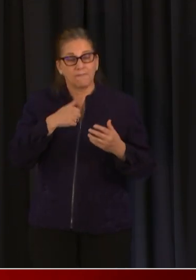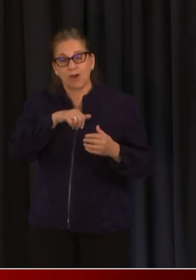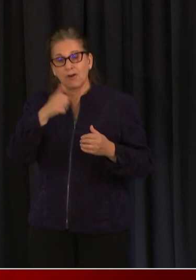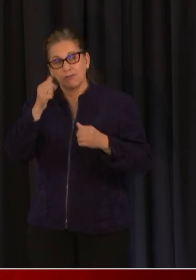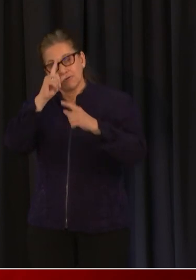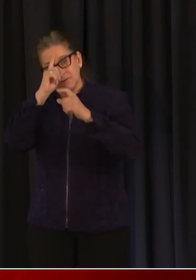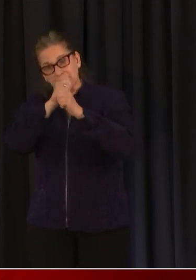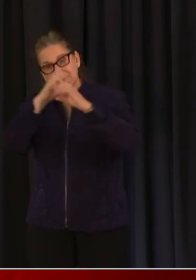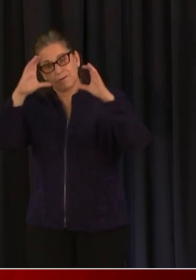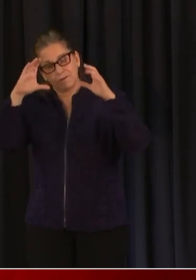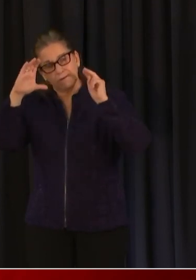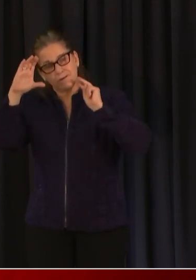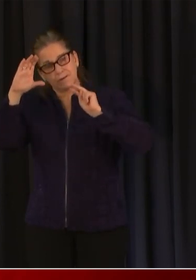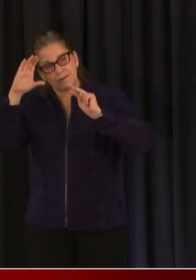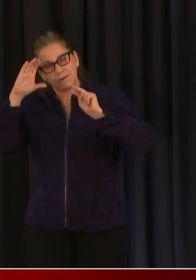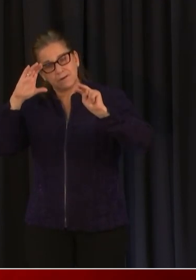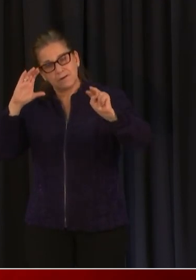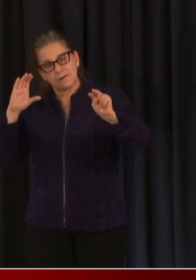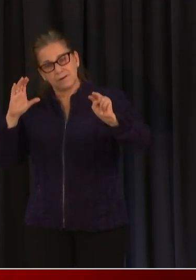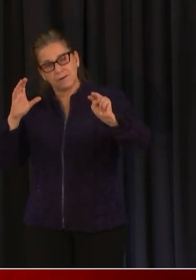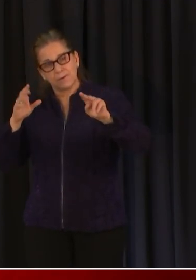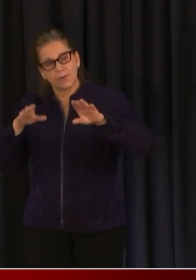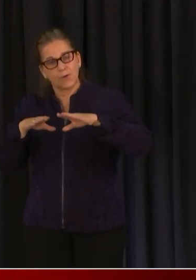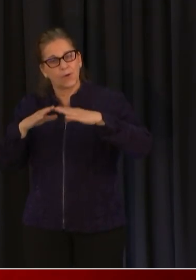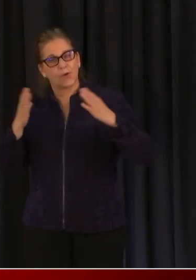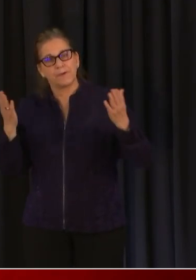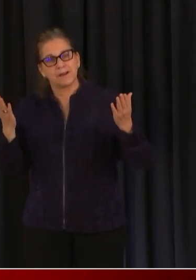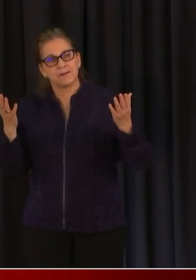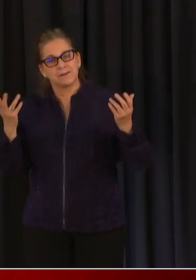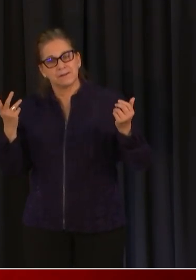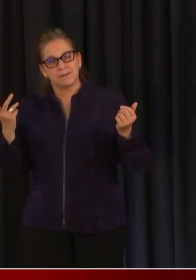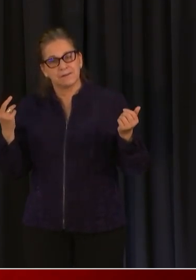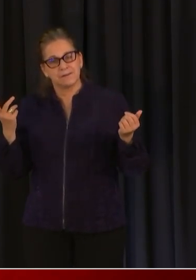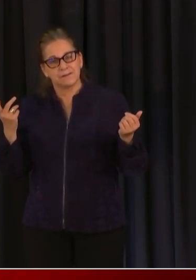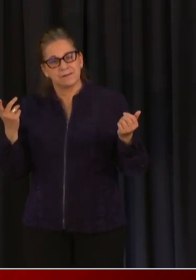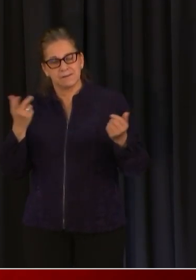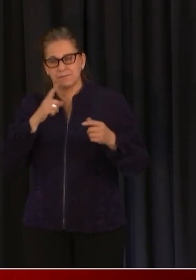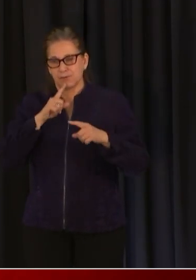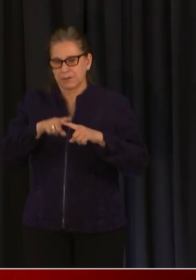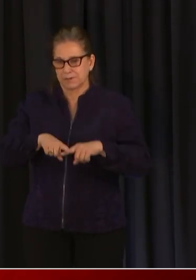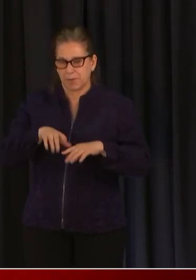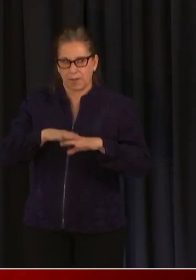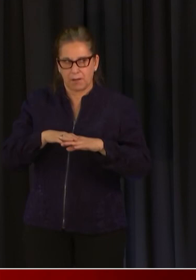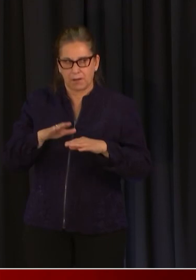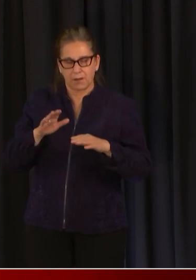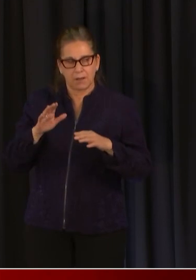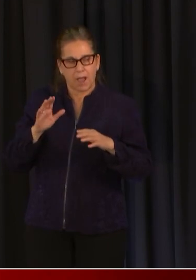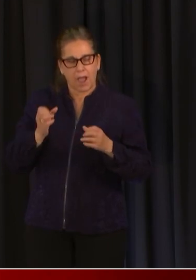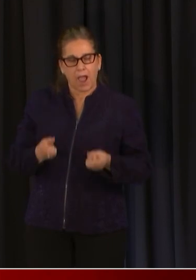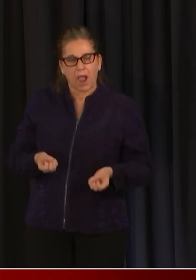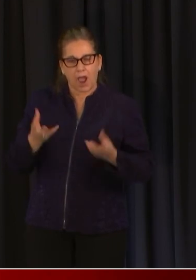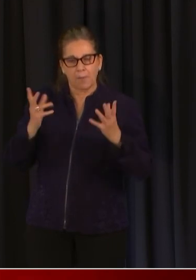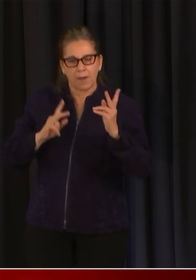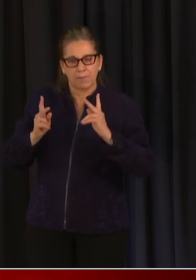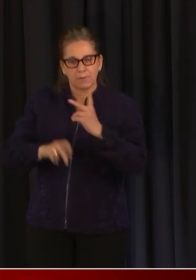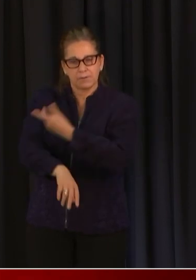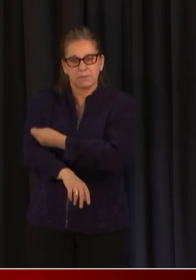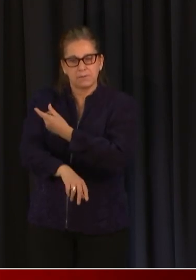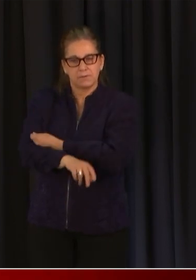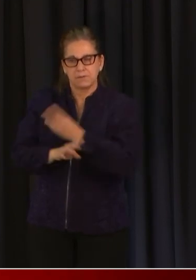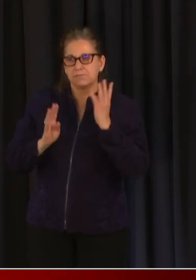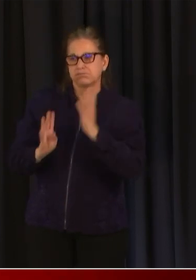of what future activity could open pending our vaccination levels and